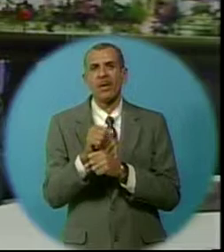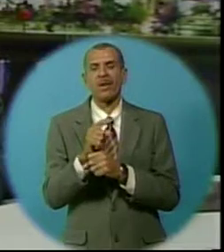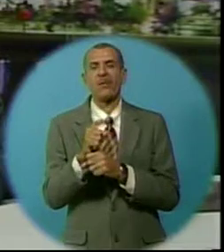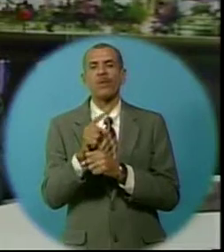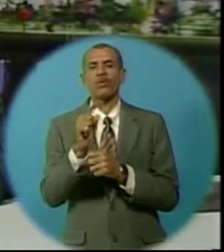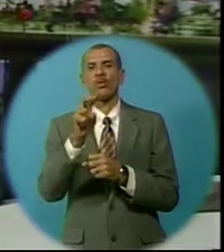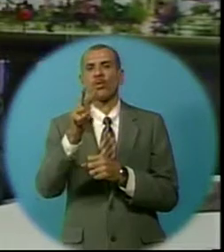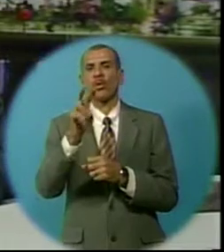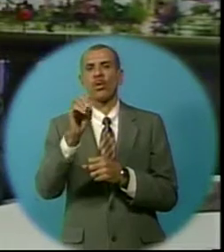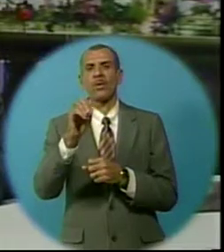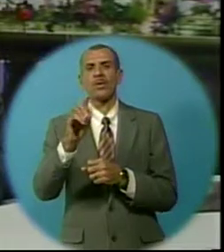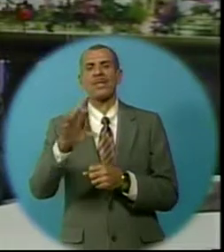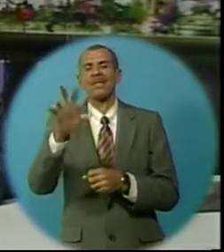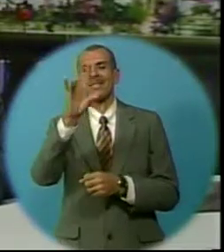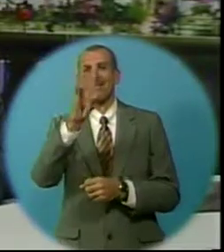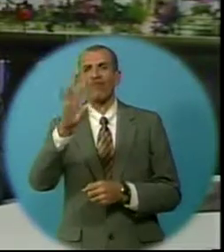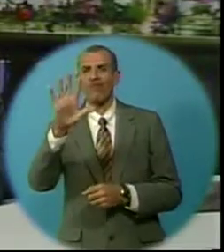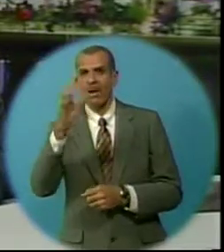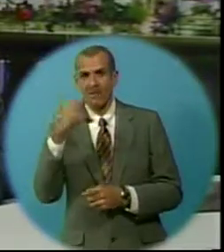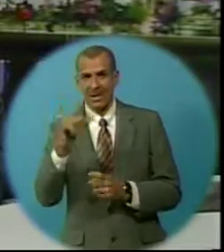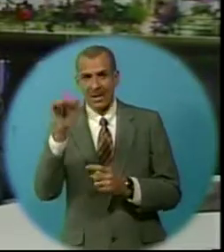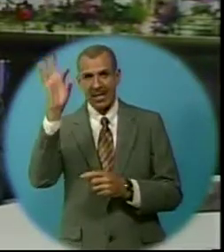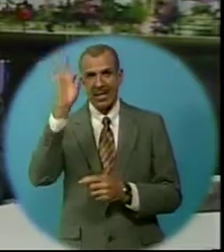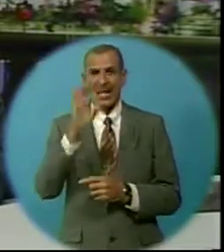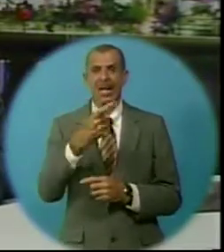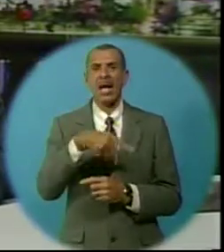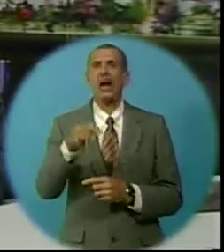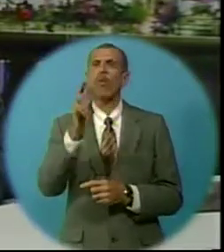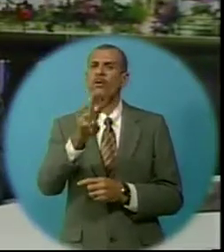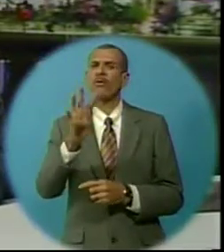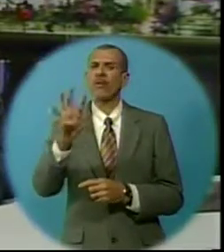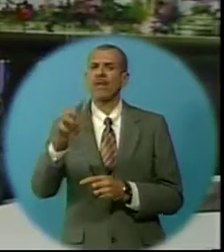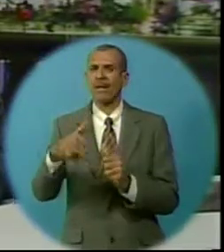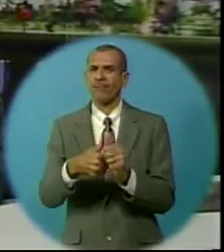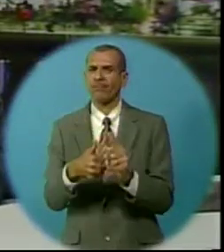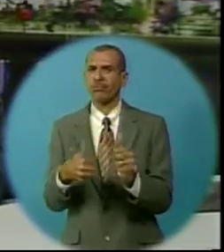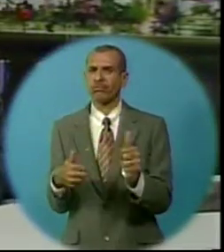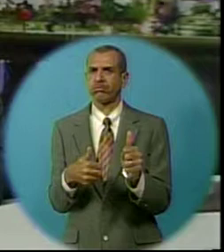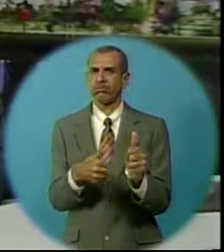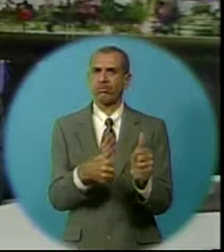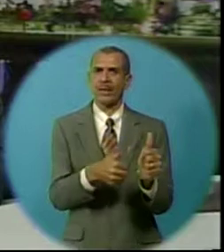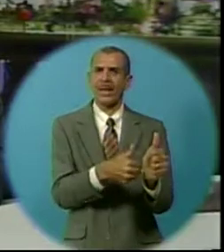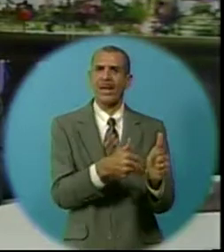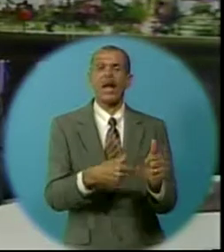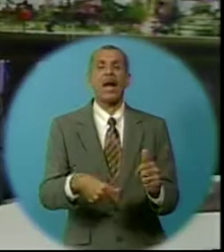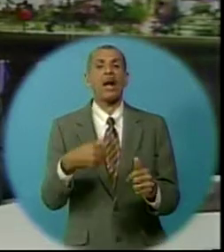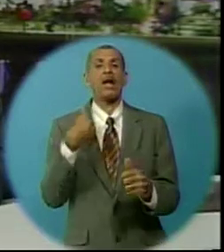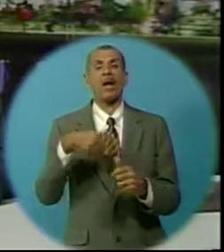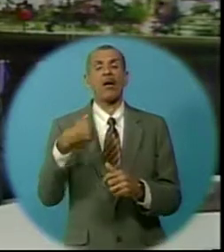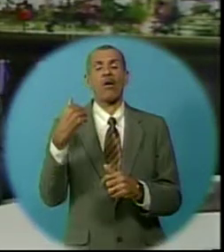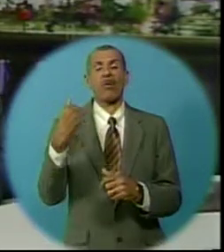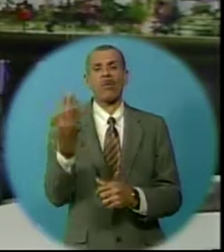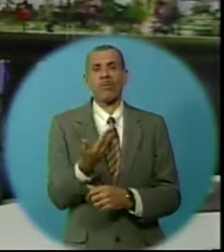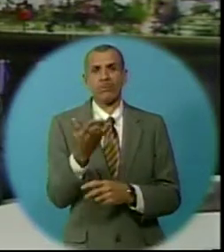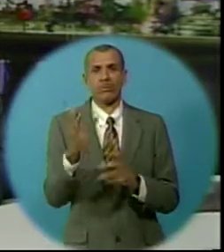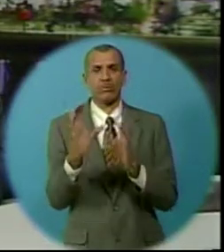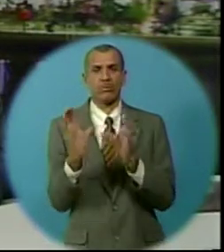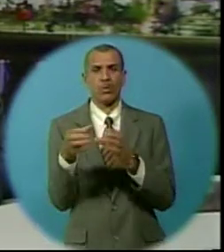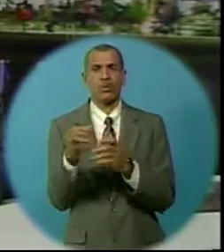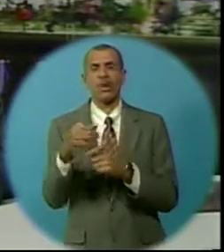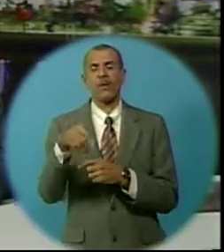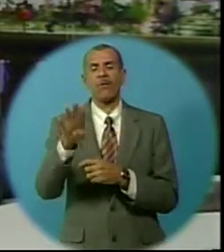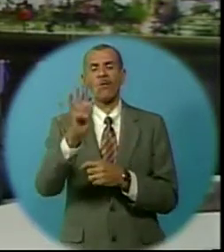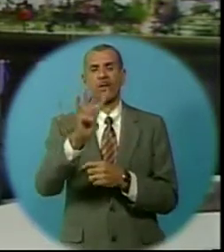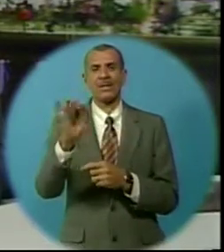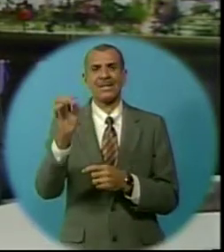of 275 for 9, still 142 runs behind the host, who scored 417 for 8 declared. Now,